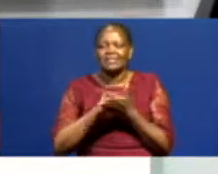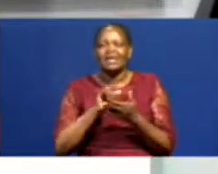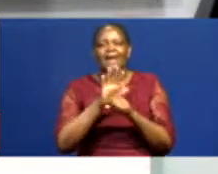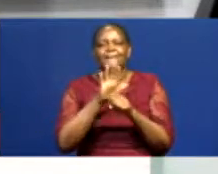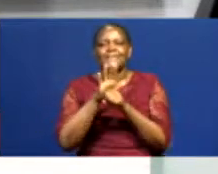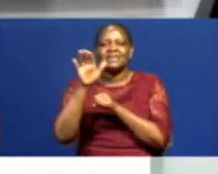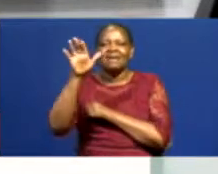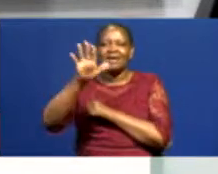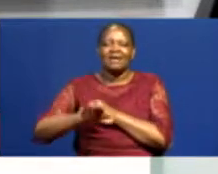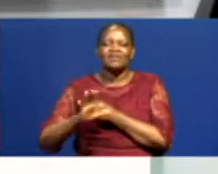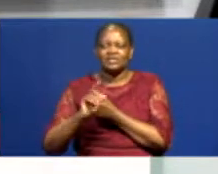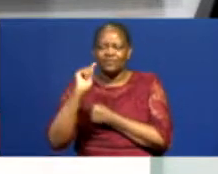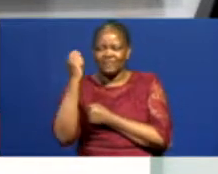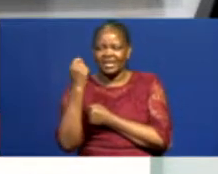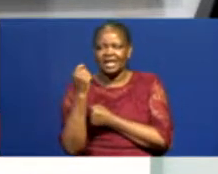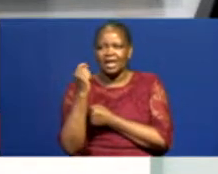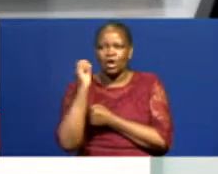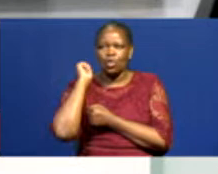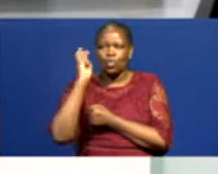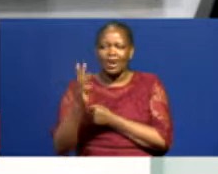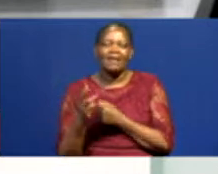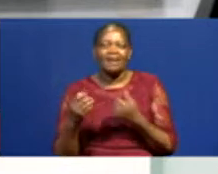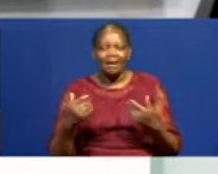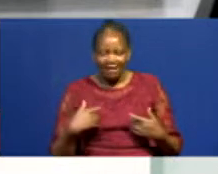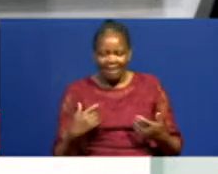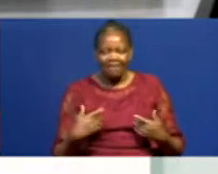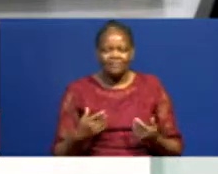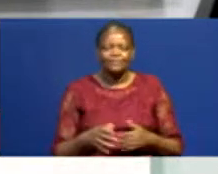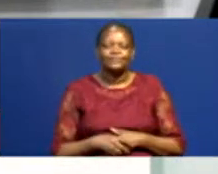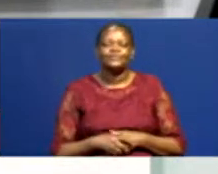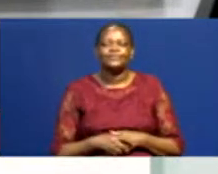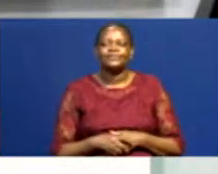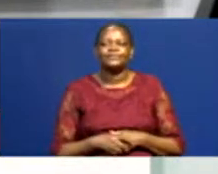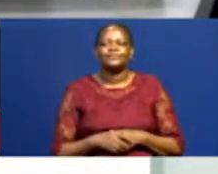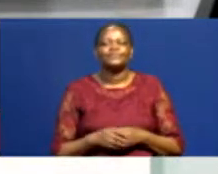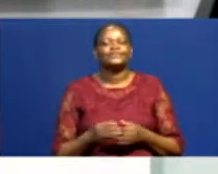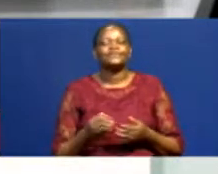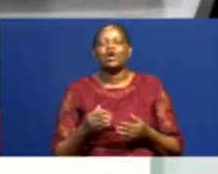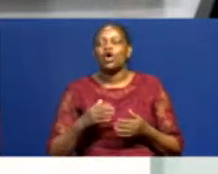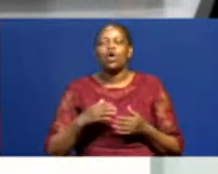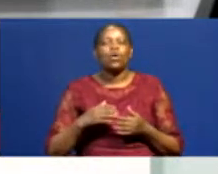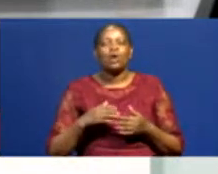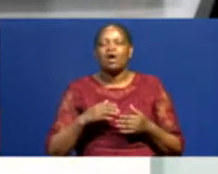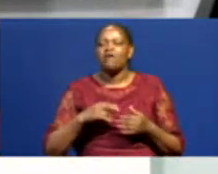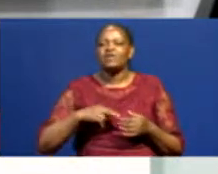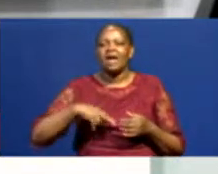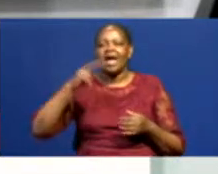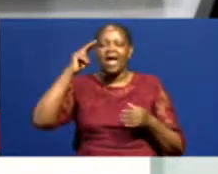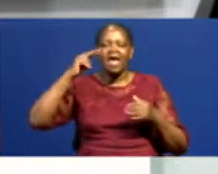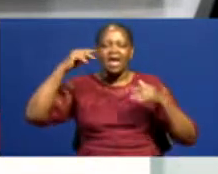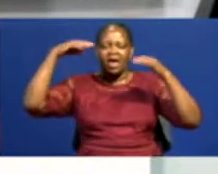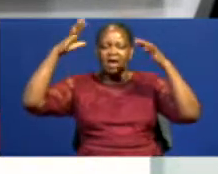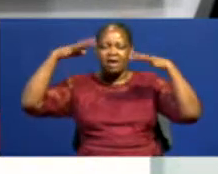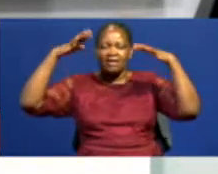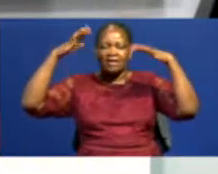parts of the country will experience above average rainfall right across the